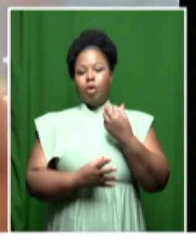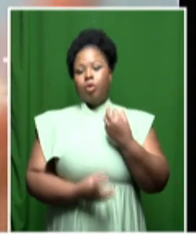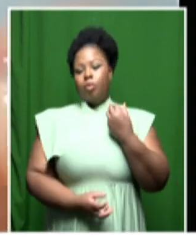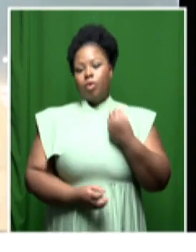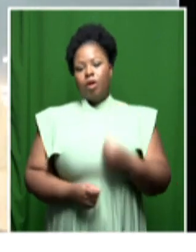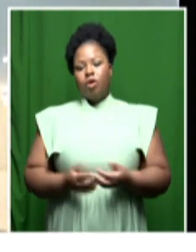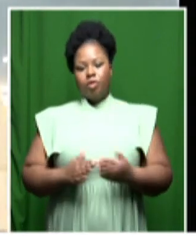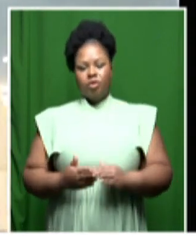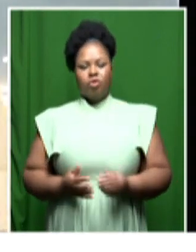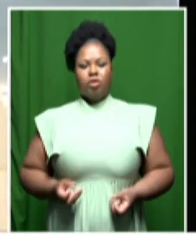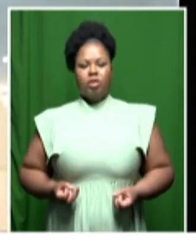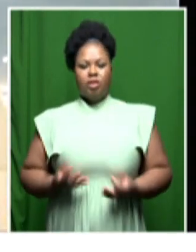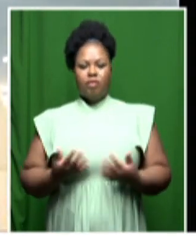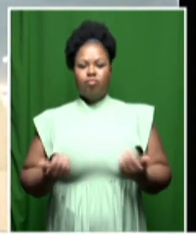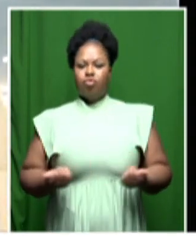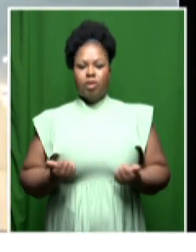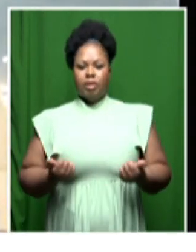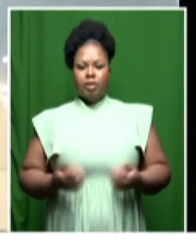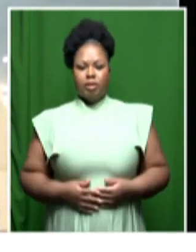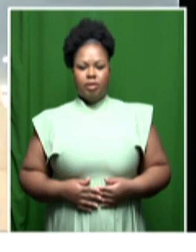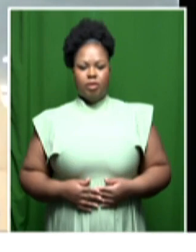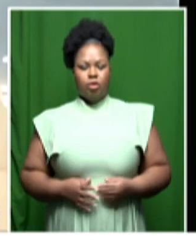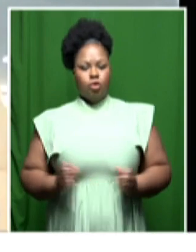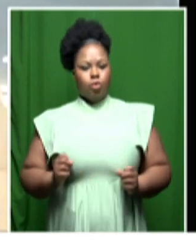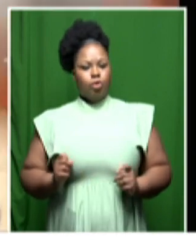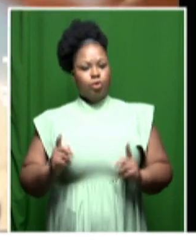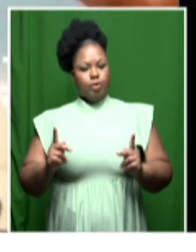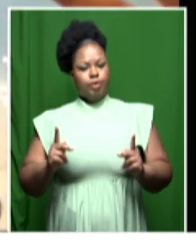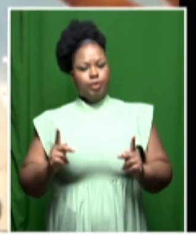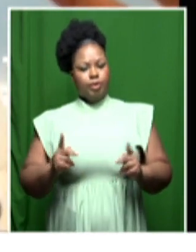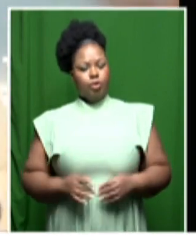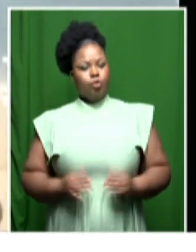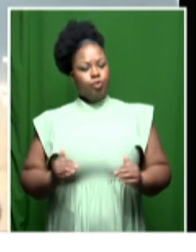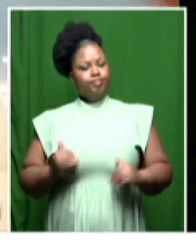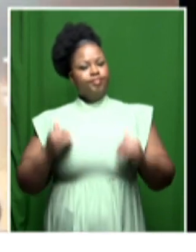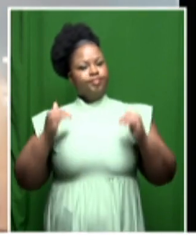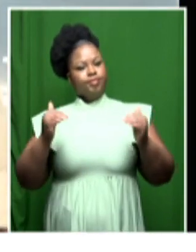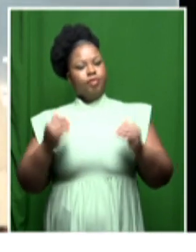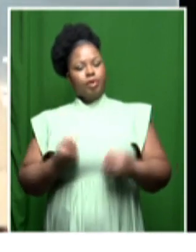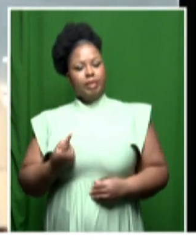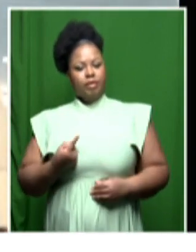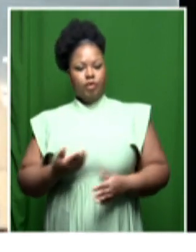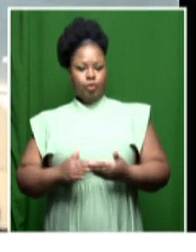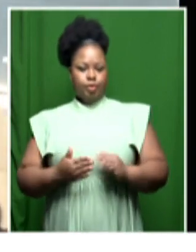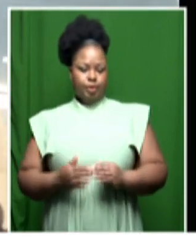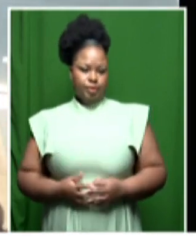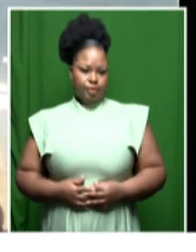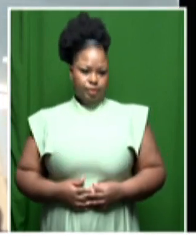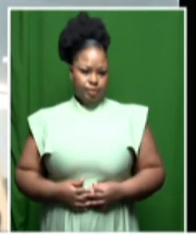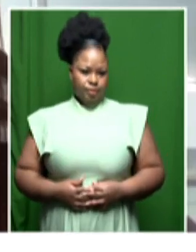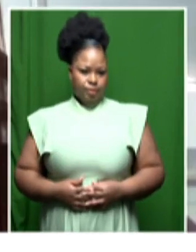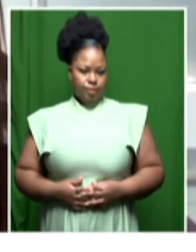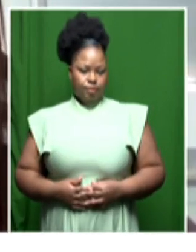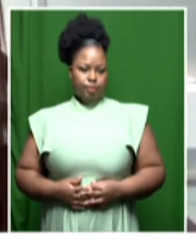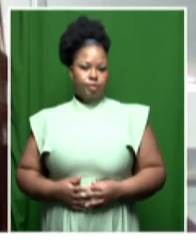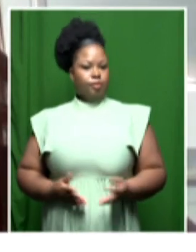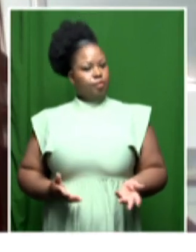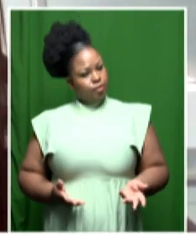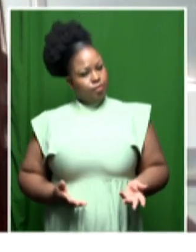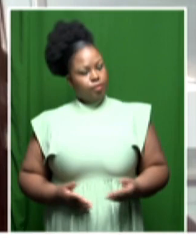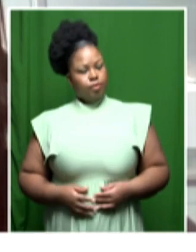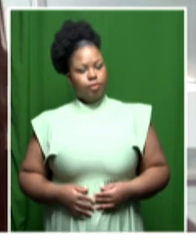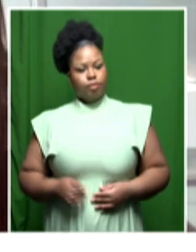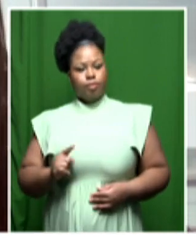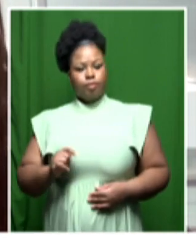we're already giving them, we're not giving them the opportunity to actually pick themselves and their communities up. Yeah. So obviously